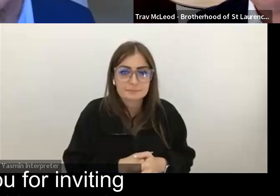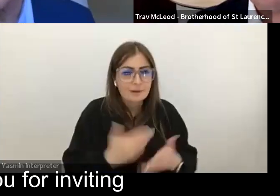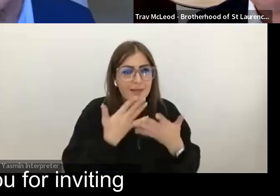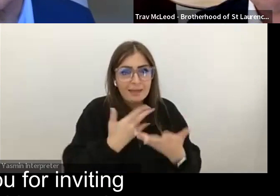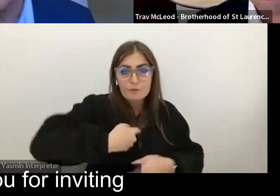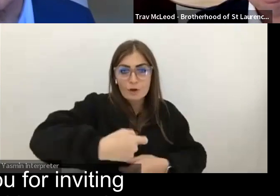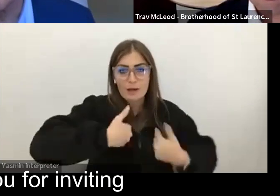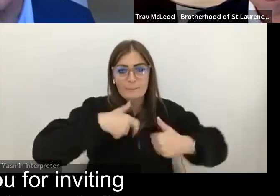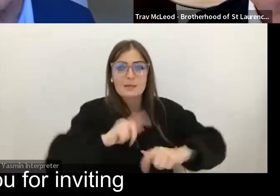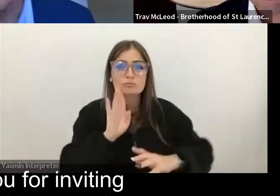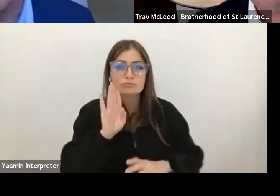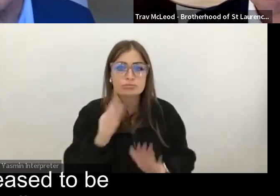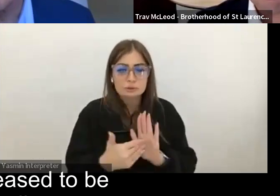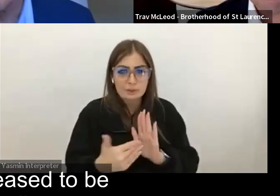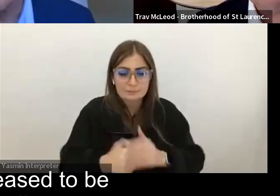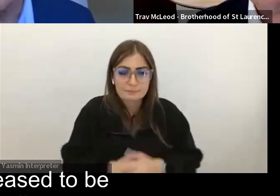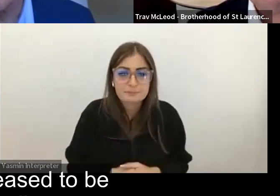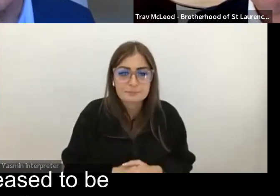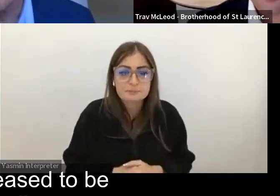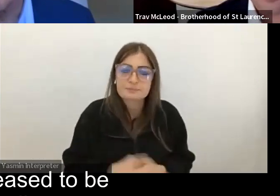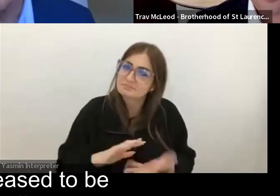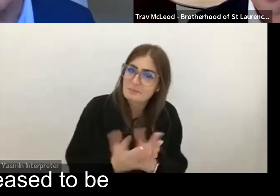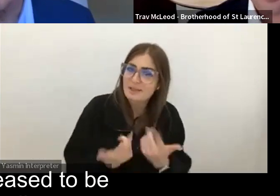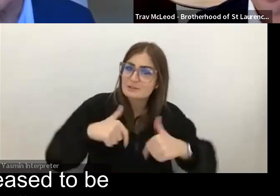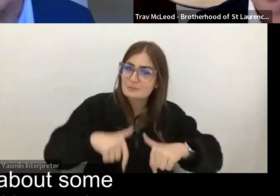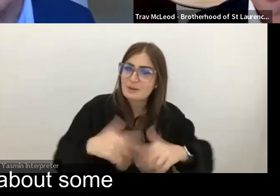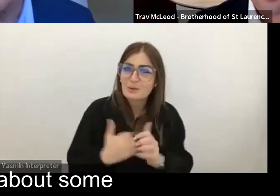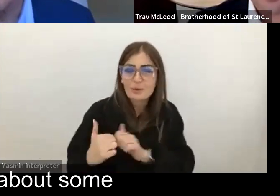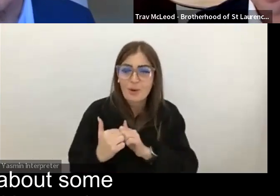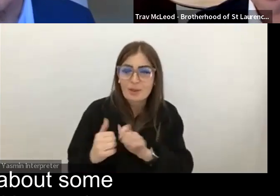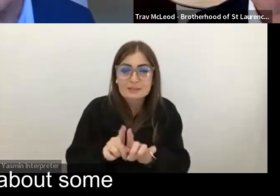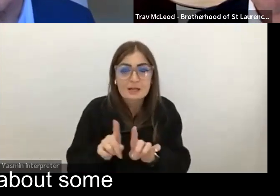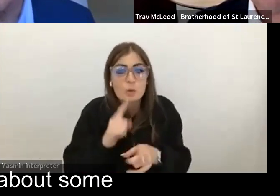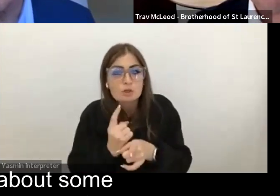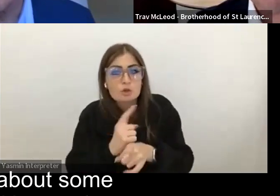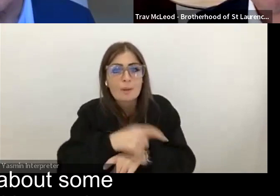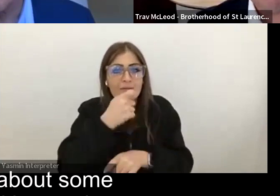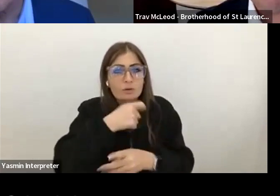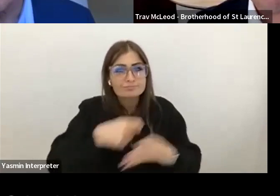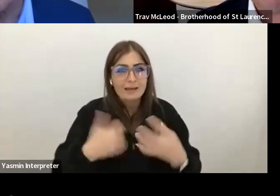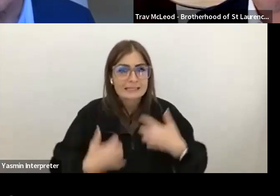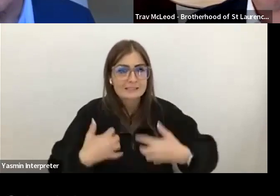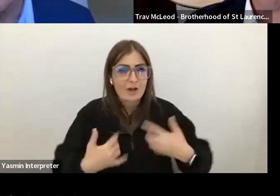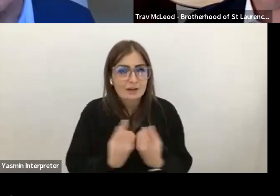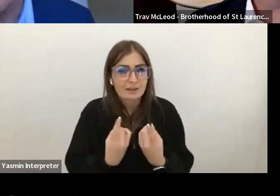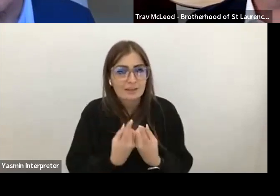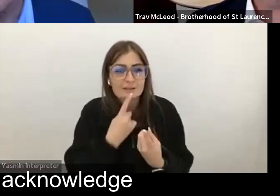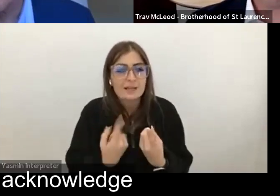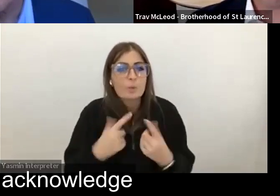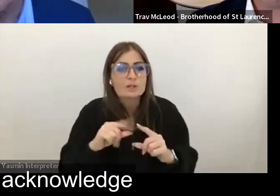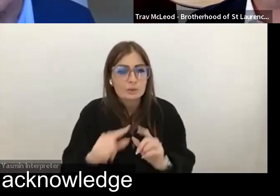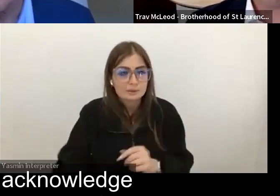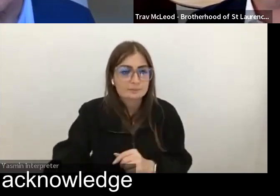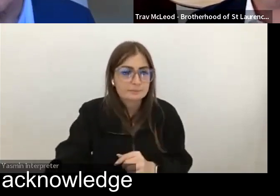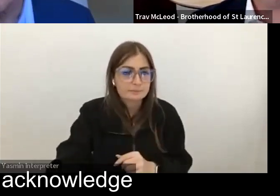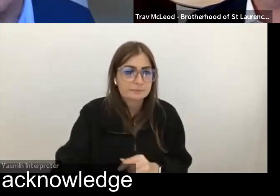inviting me to speak with you today. I'm very pleased to be here with colleagues and to talk about some of the exciting work that SNAKE is doing. I'd